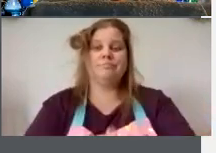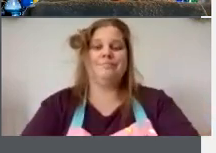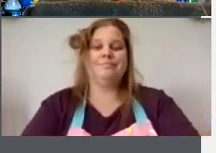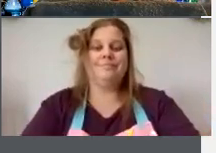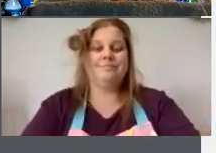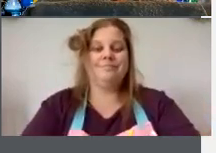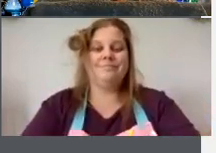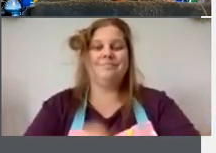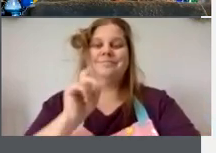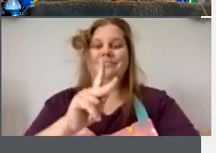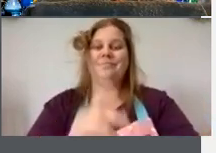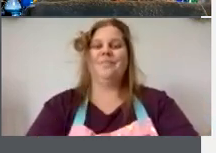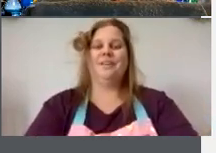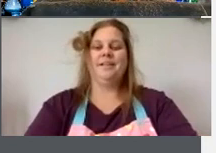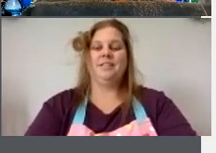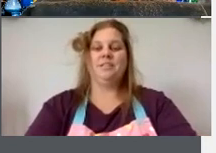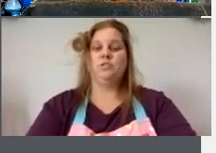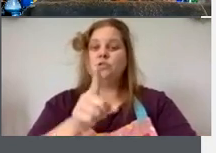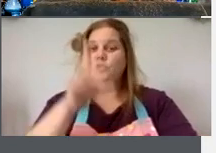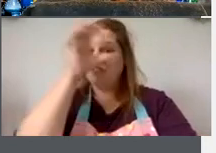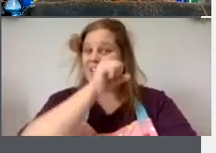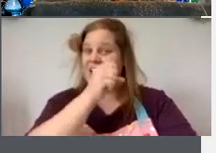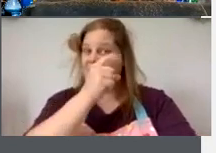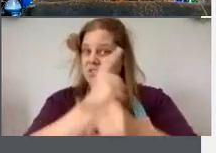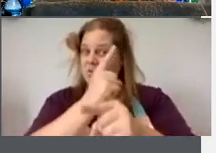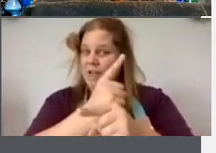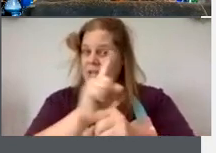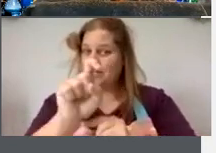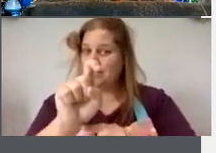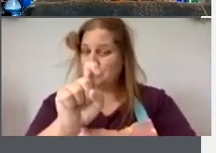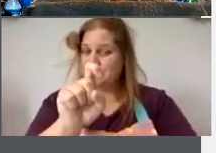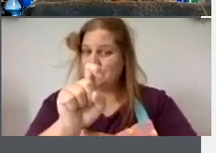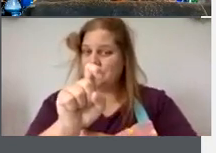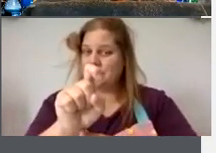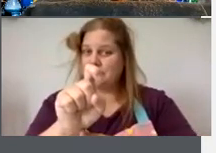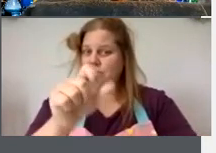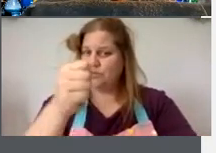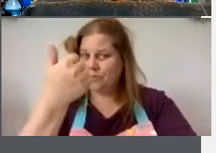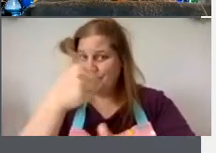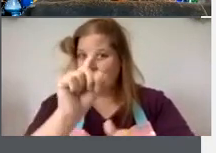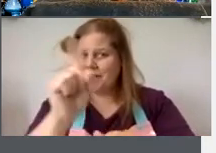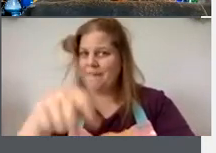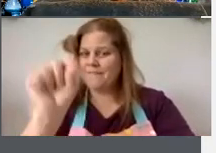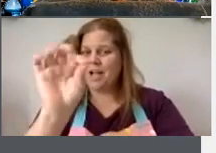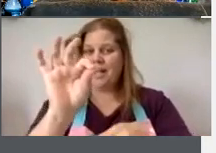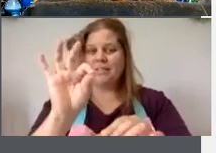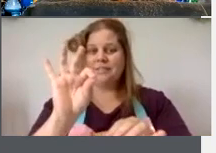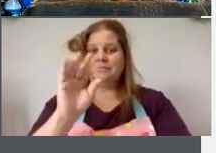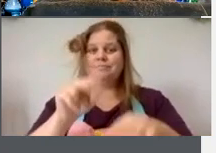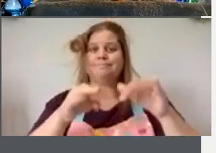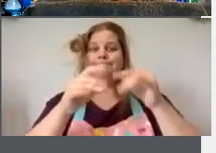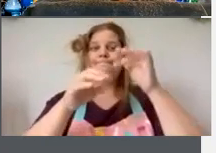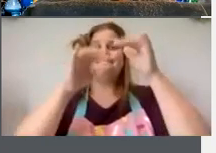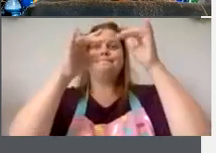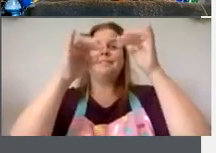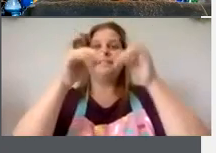All right. Did you guess correctly? Where are you going to find out? Well, go back up to your hypothesis. What